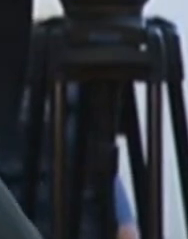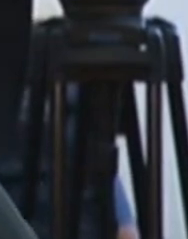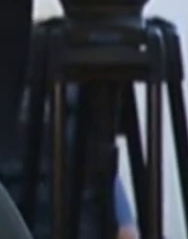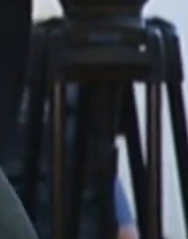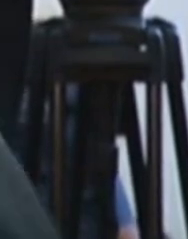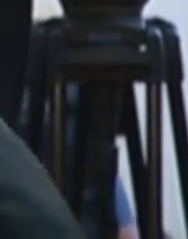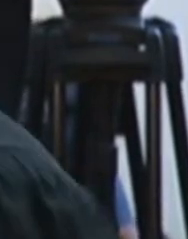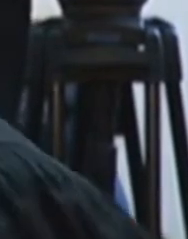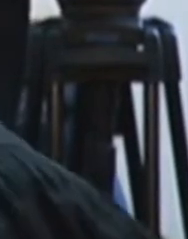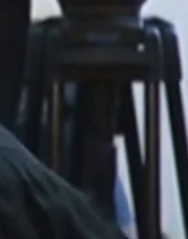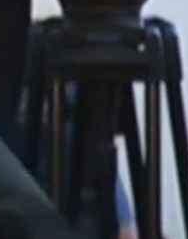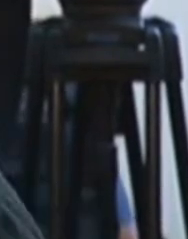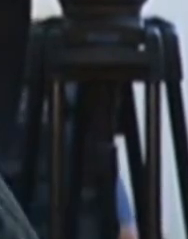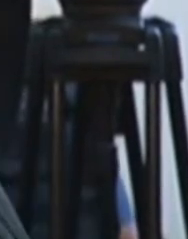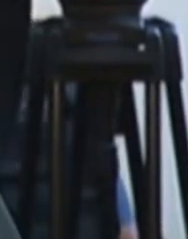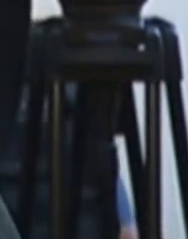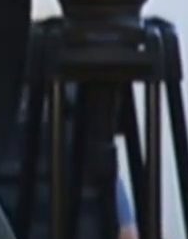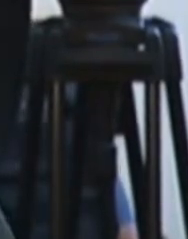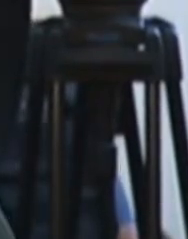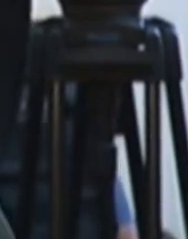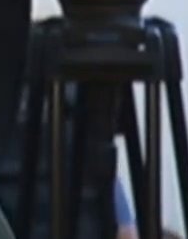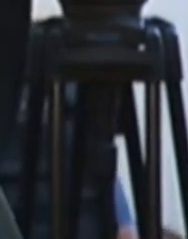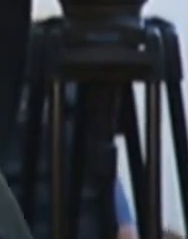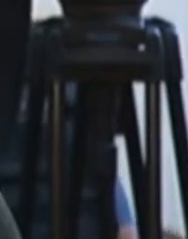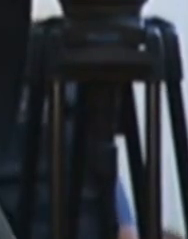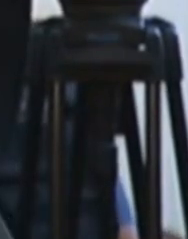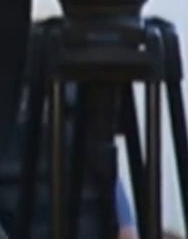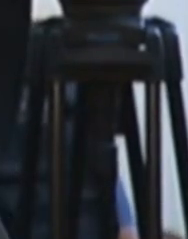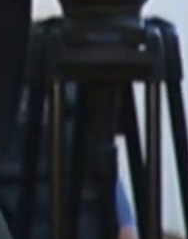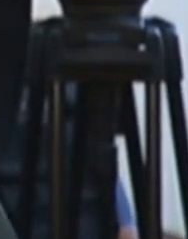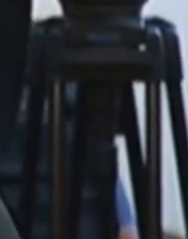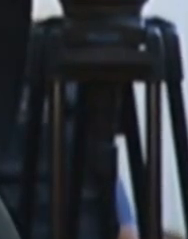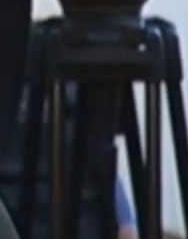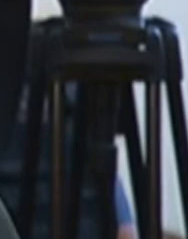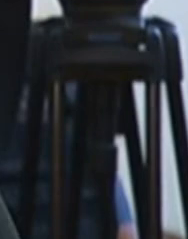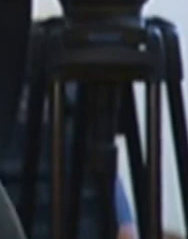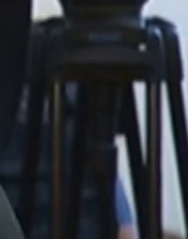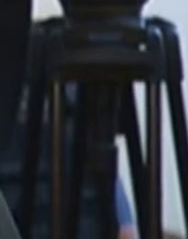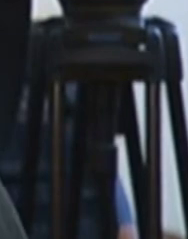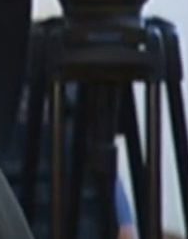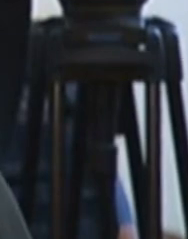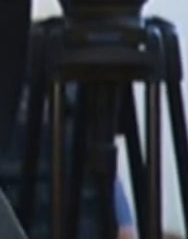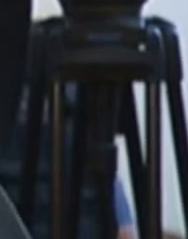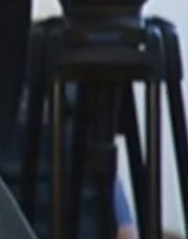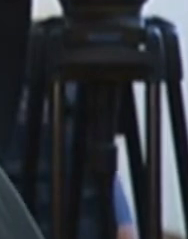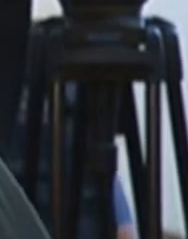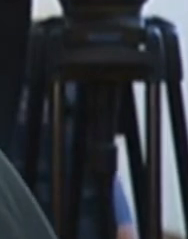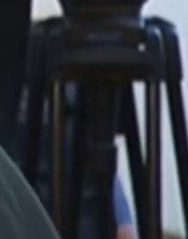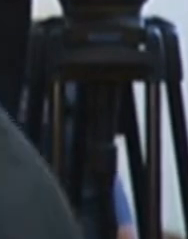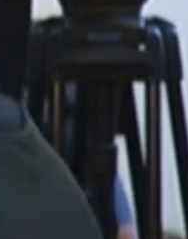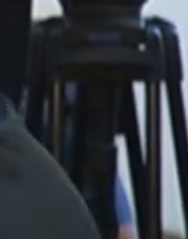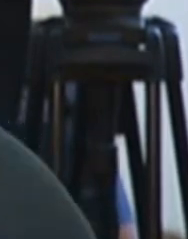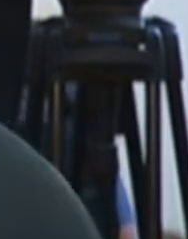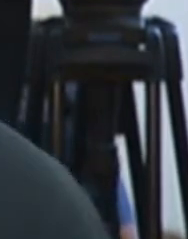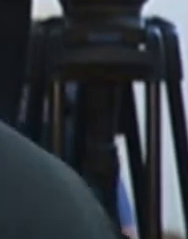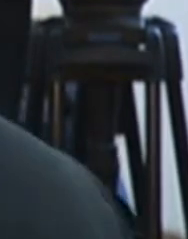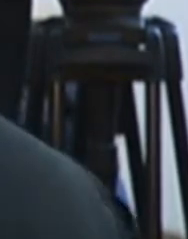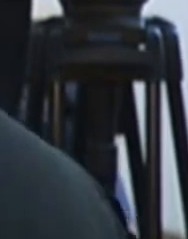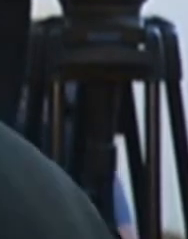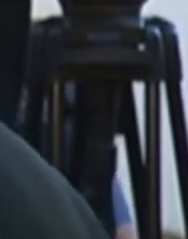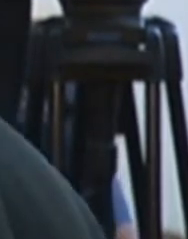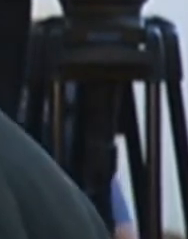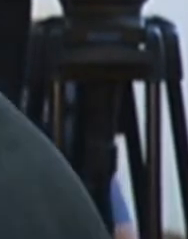resources. And before this honorable court, there is a poor person who does not have anything, who